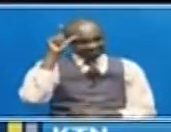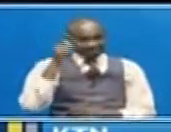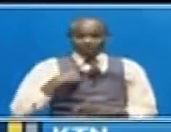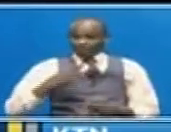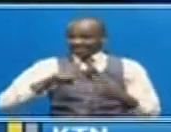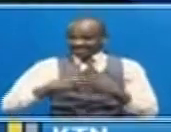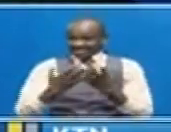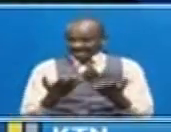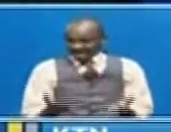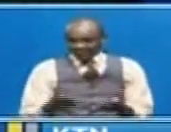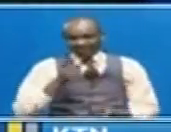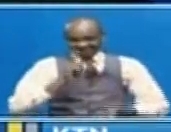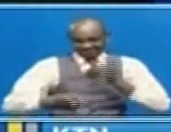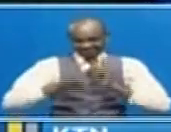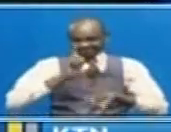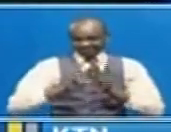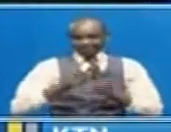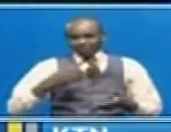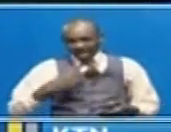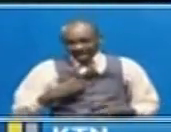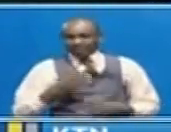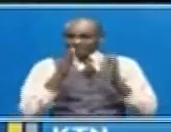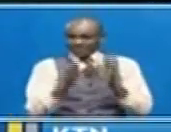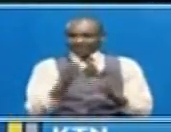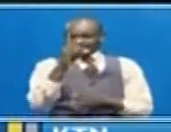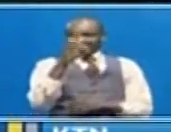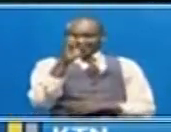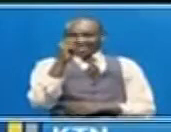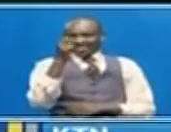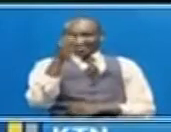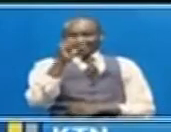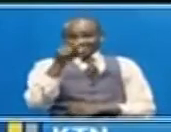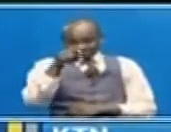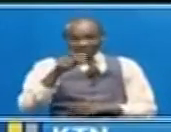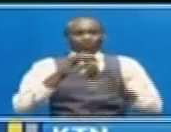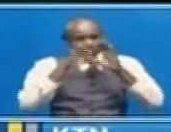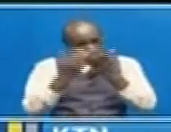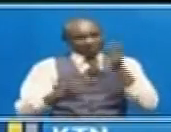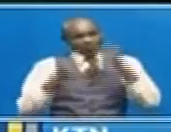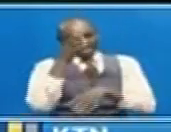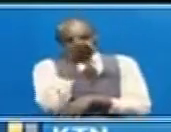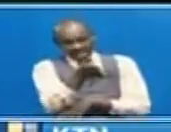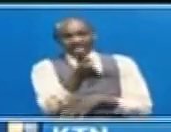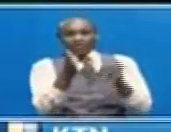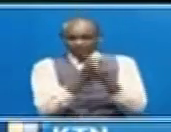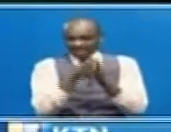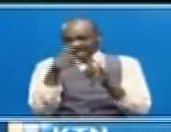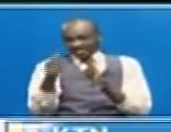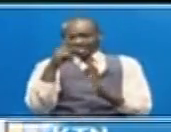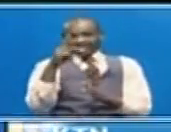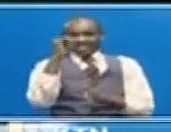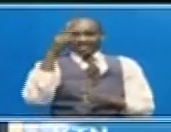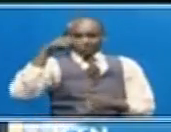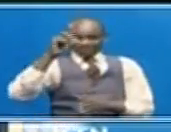kick off the bulletin in matters athletics, we are reigning world record holder Dennis Kimeto and former world record holder Wilson Kipsang will race each other again